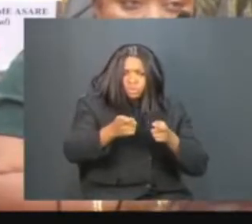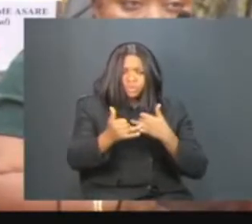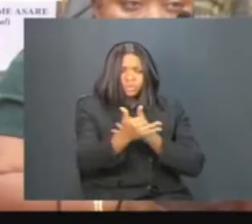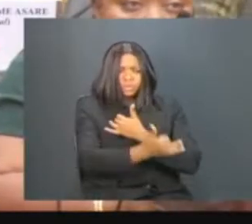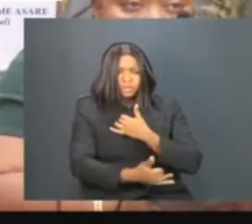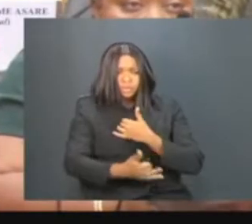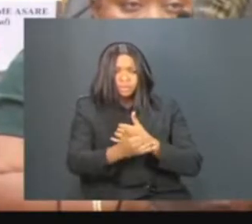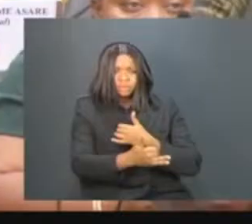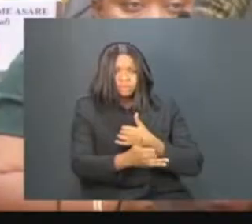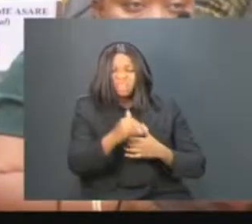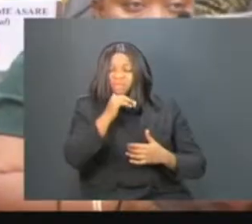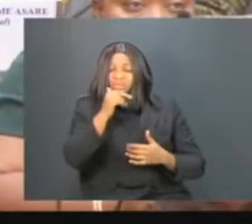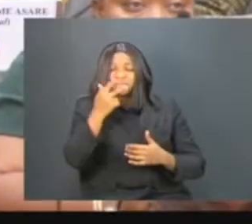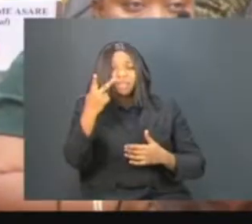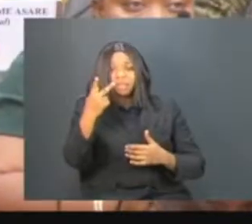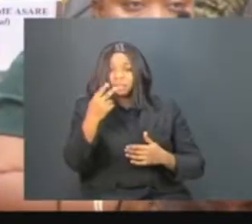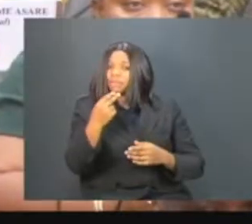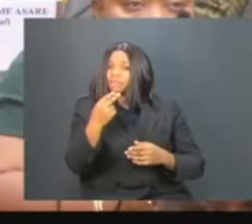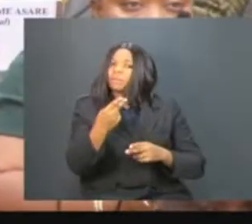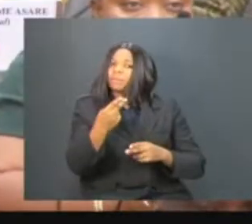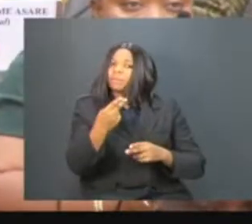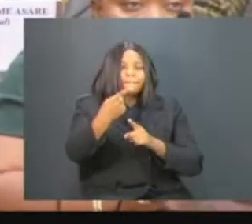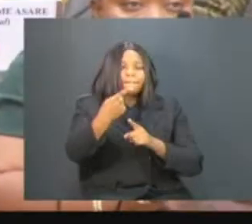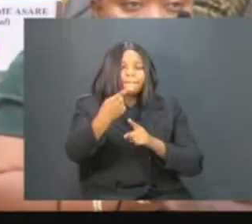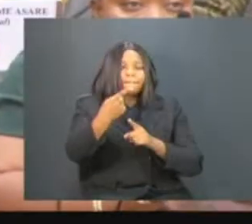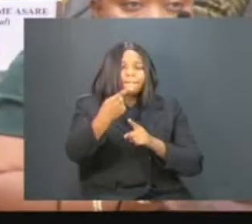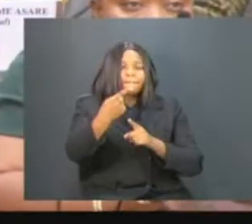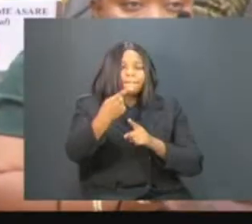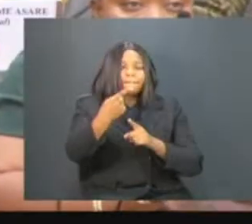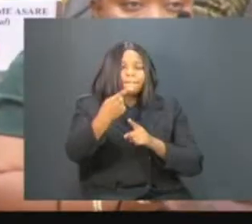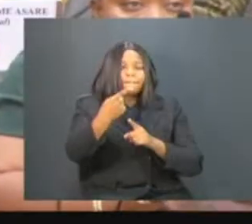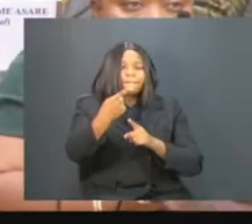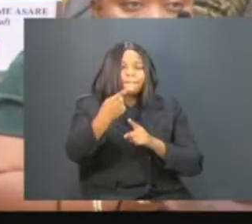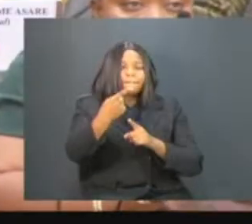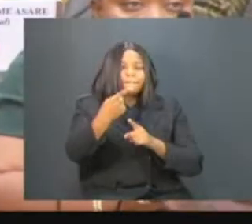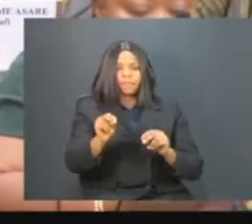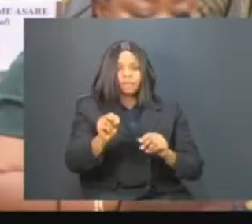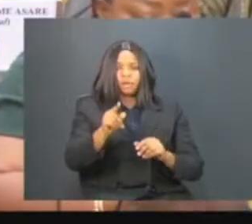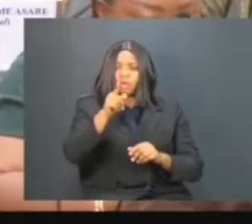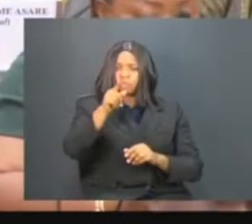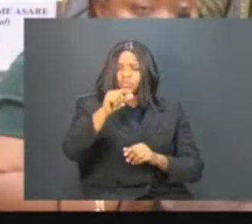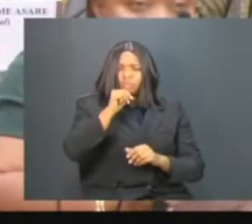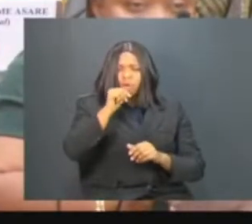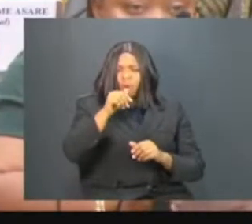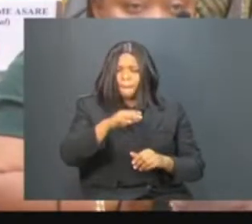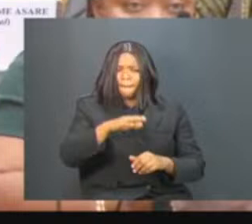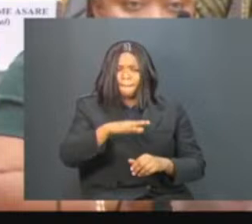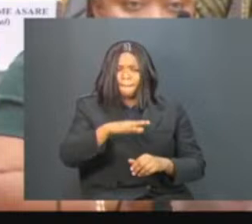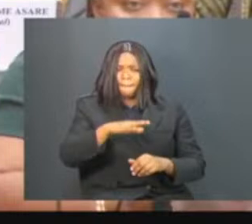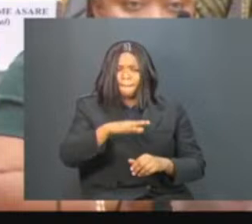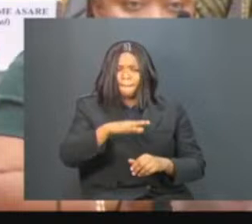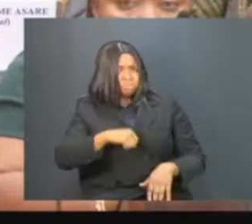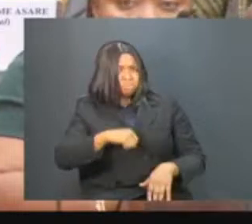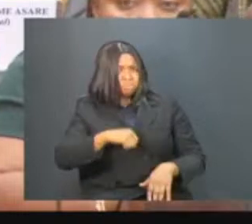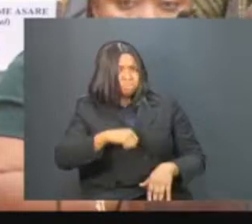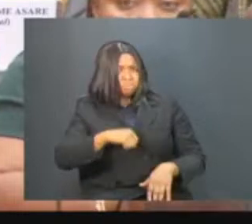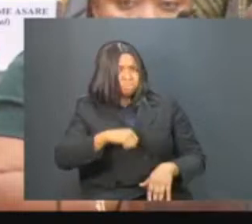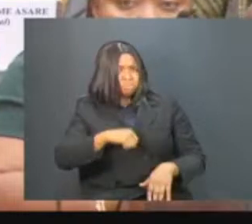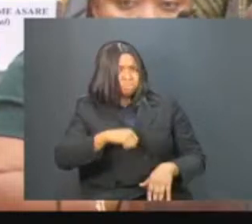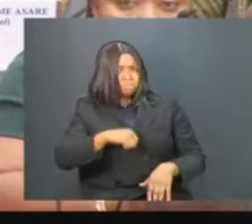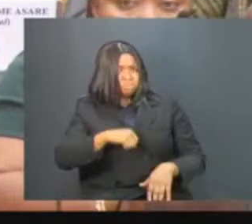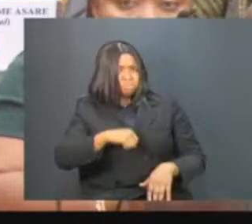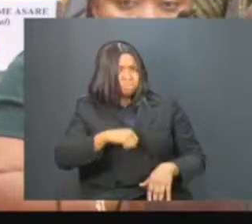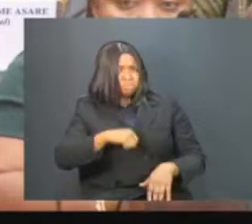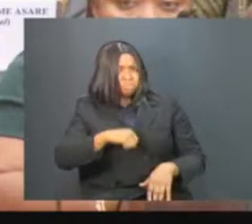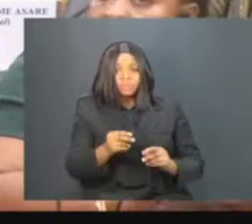months business. And they should not be proud of that record. Mr. Speaker, since the